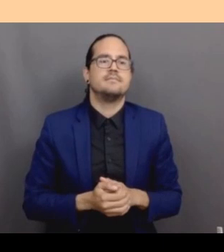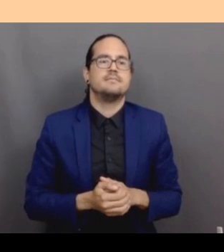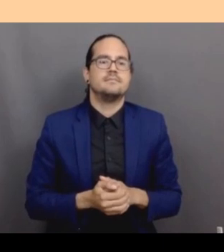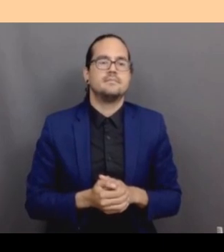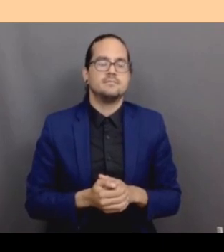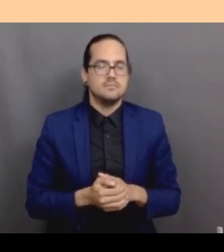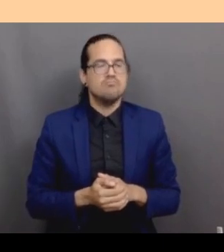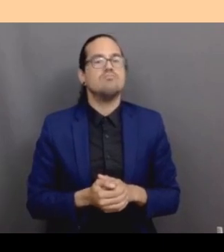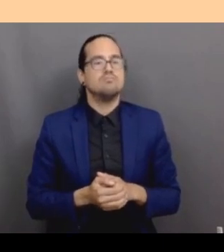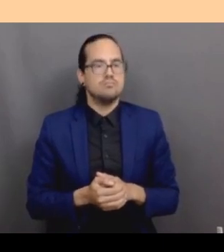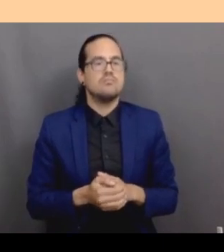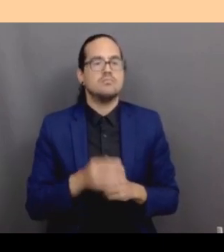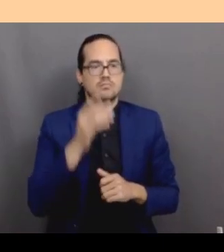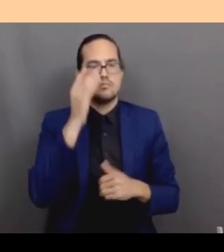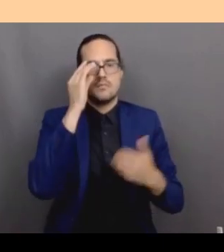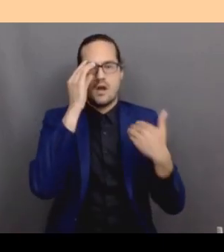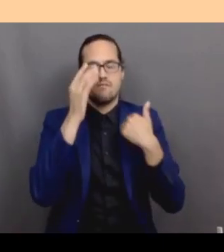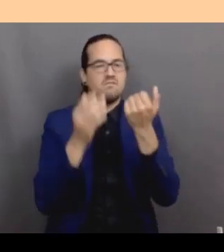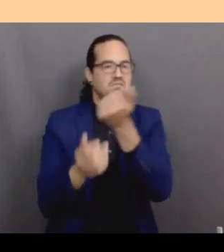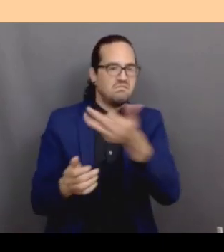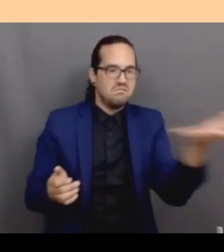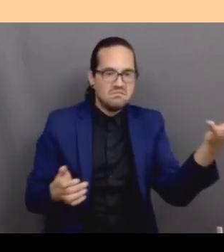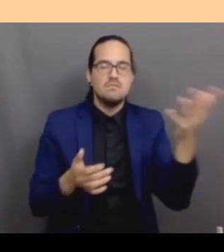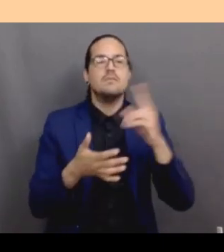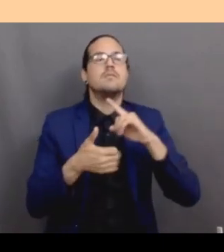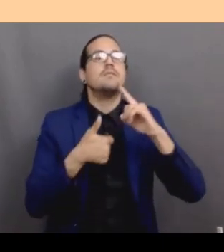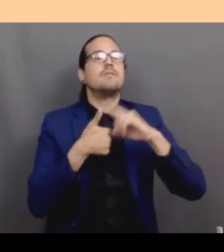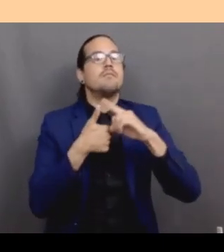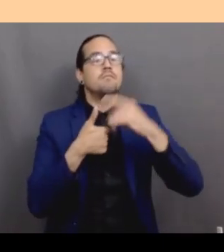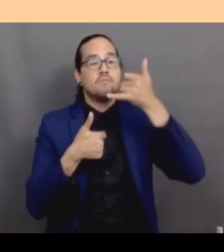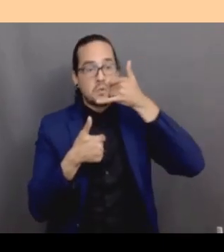good place to start, and that is the